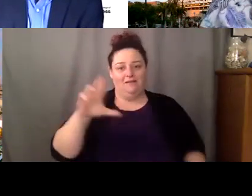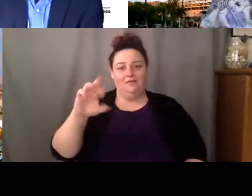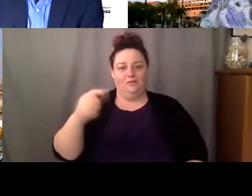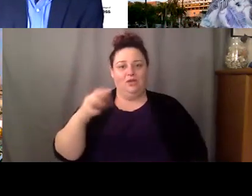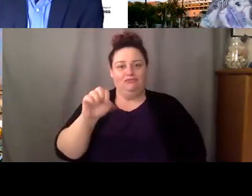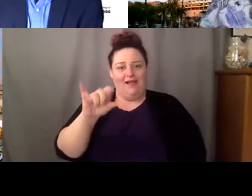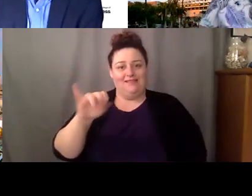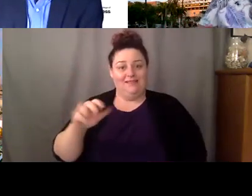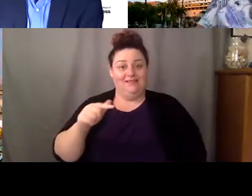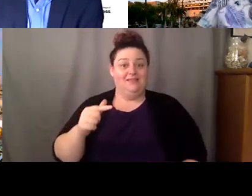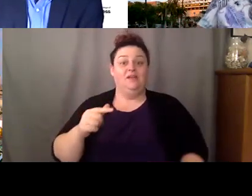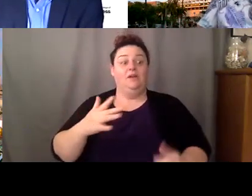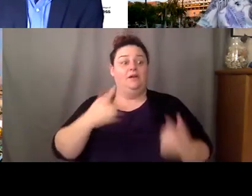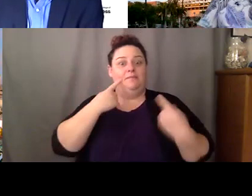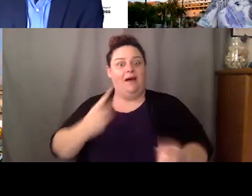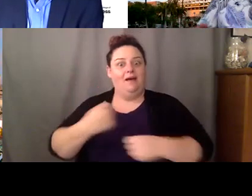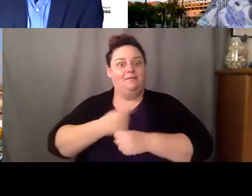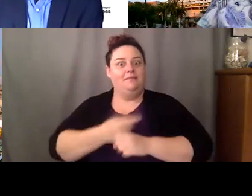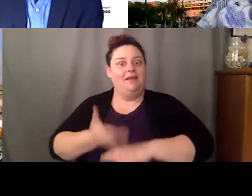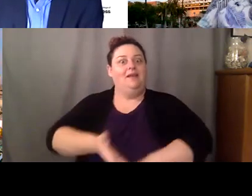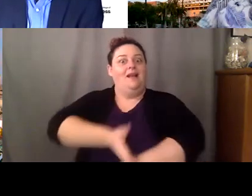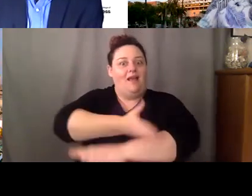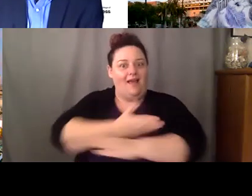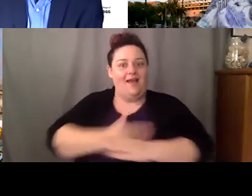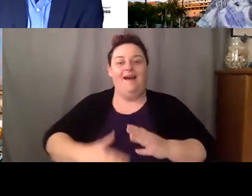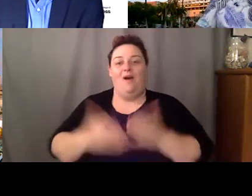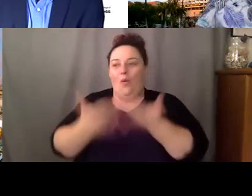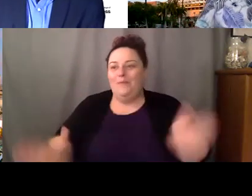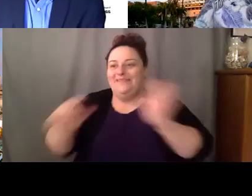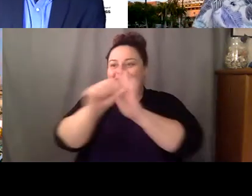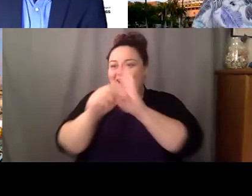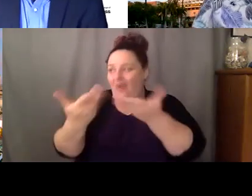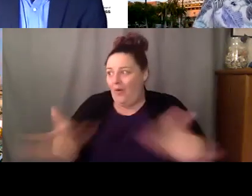our progress with opening up the state and opening up tourism to the rest of the world.